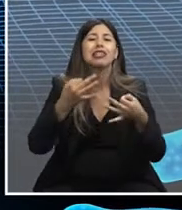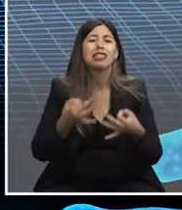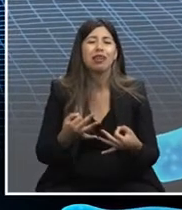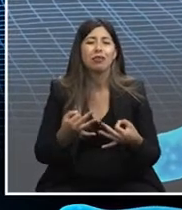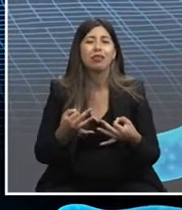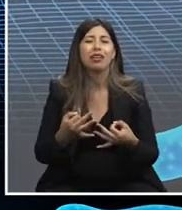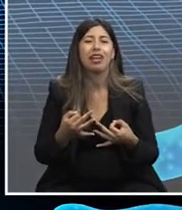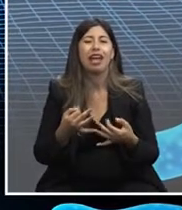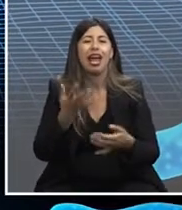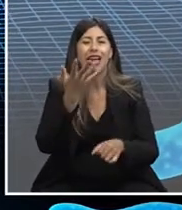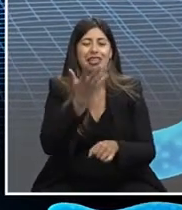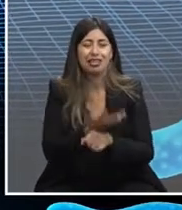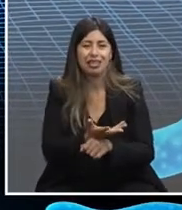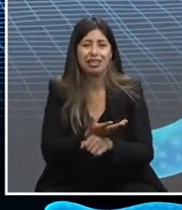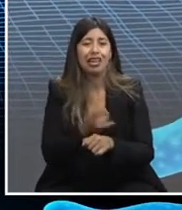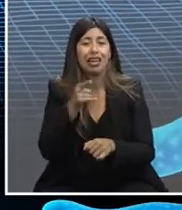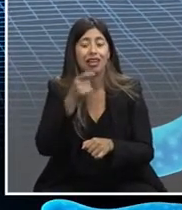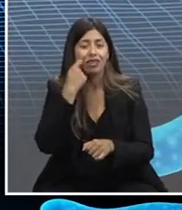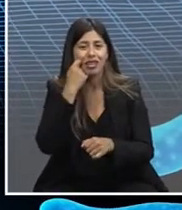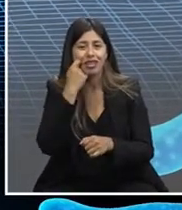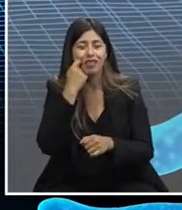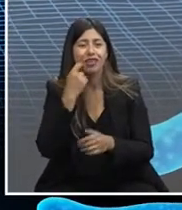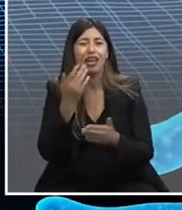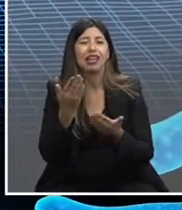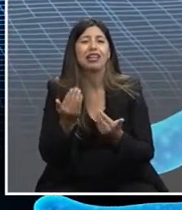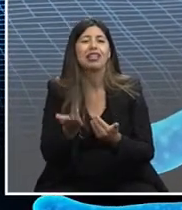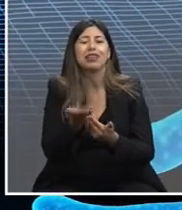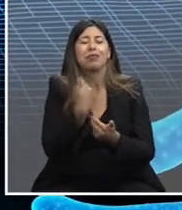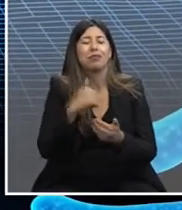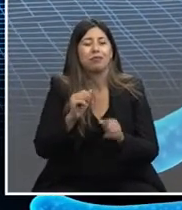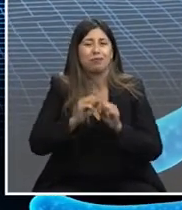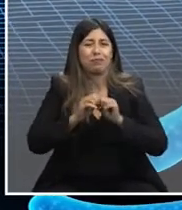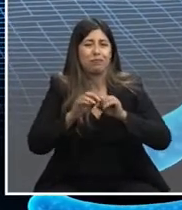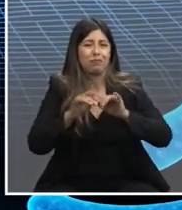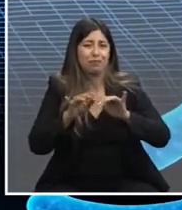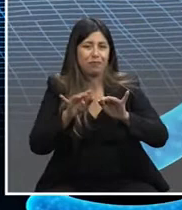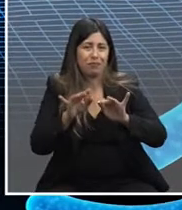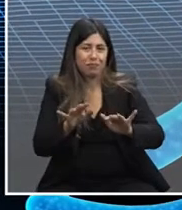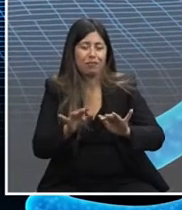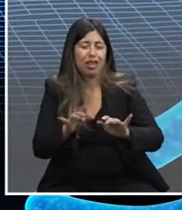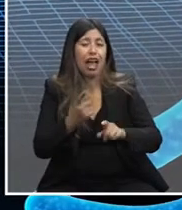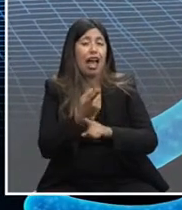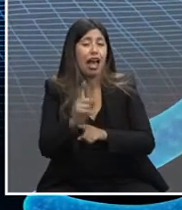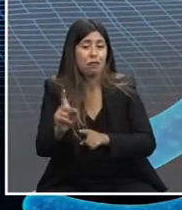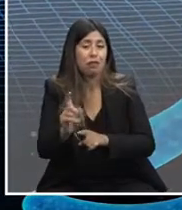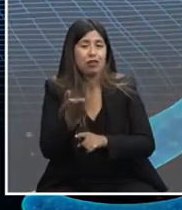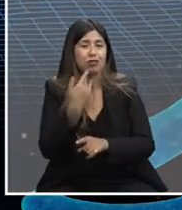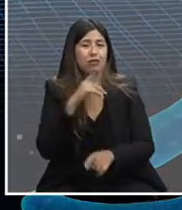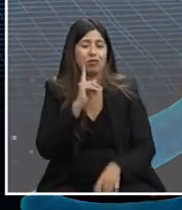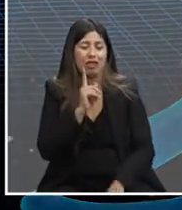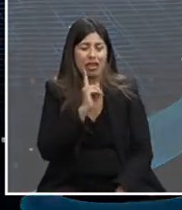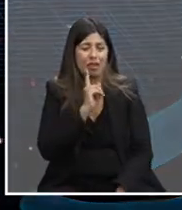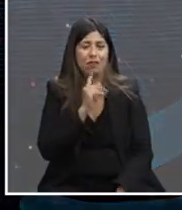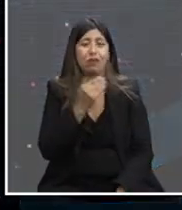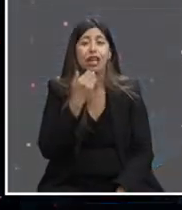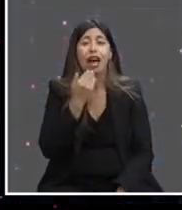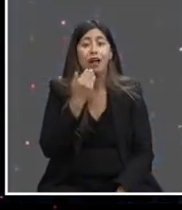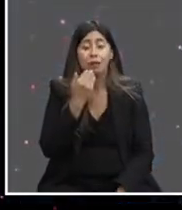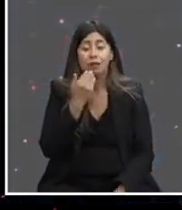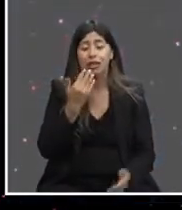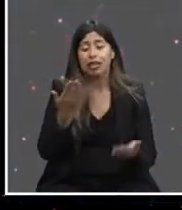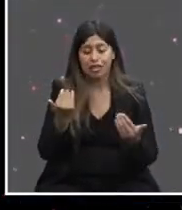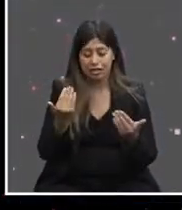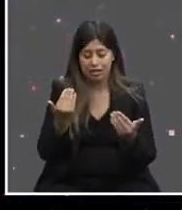to defuse the various threats that we face. And it also requires putting in place the norms and institutions to